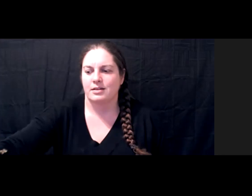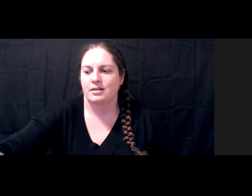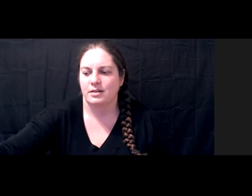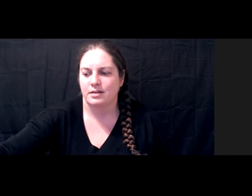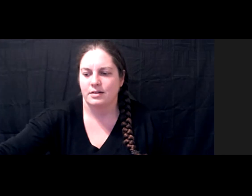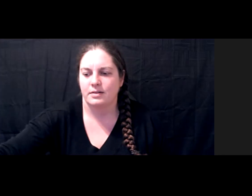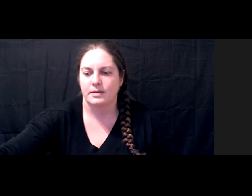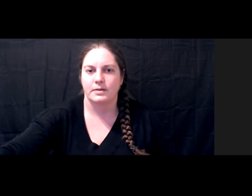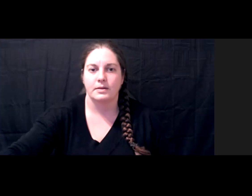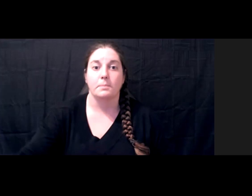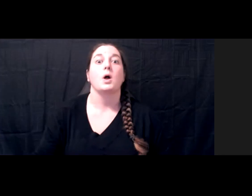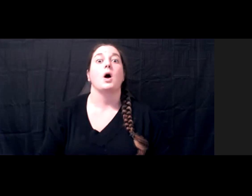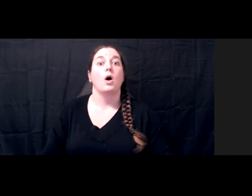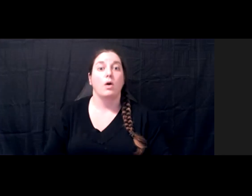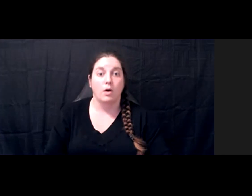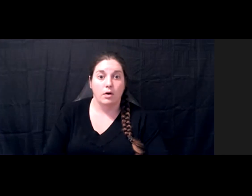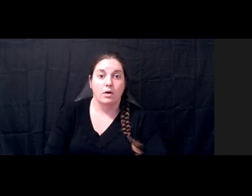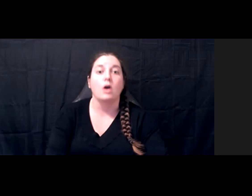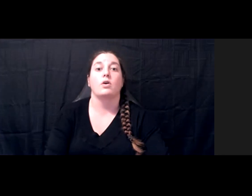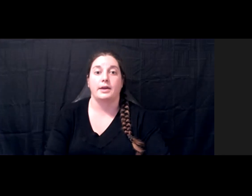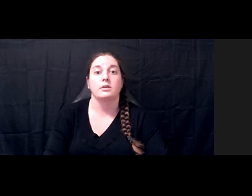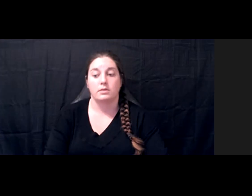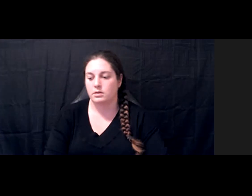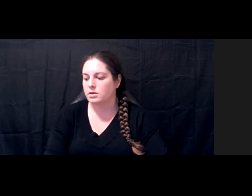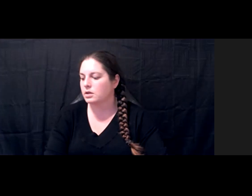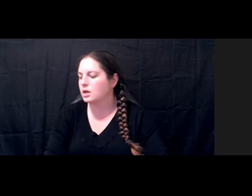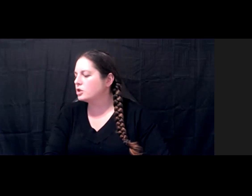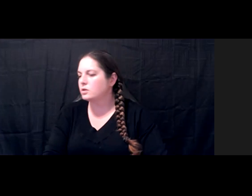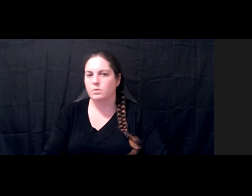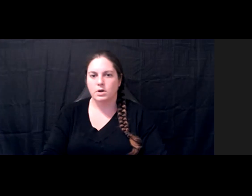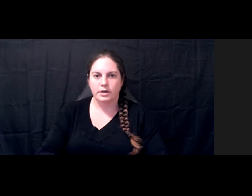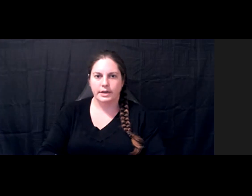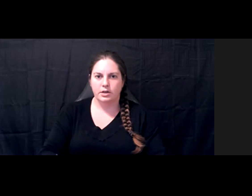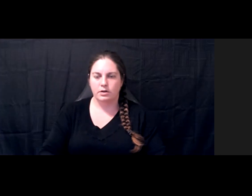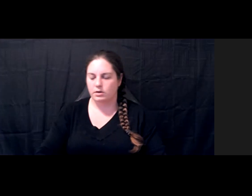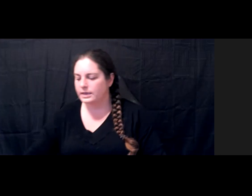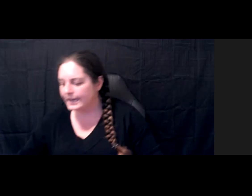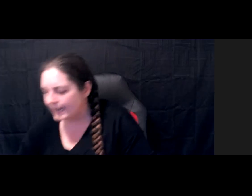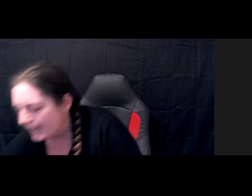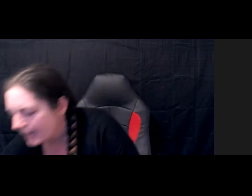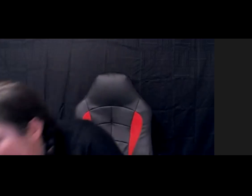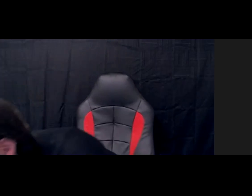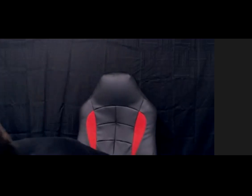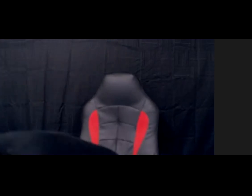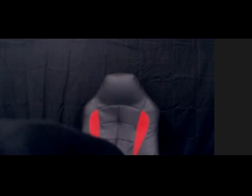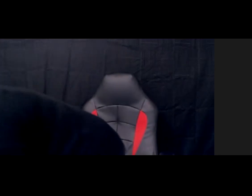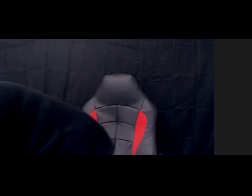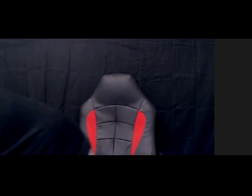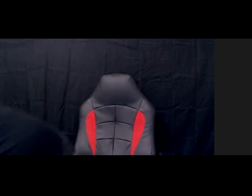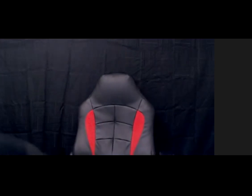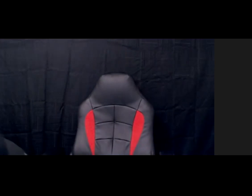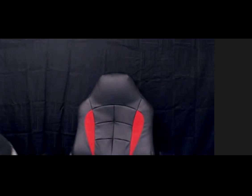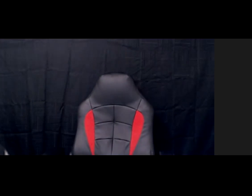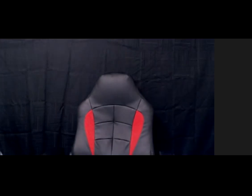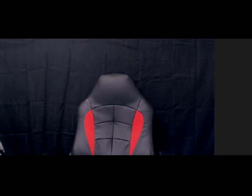who are still registering, from what I understand. So, okay. that's another reason. I learned the hard way that if